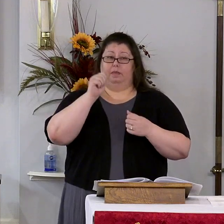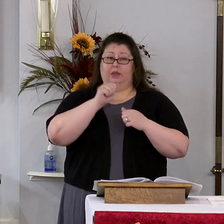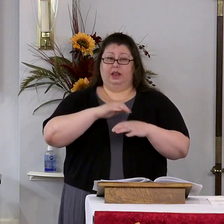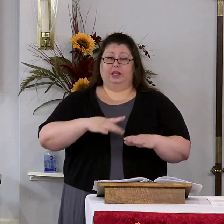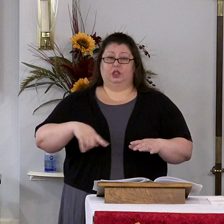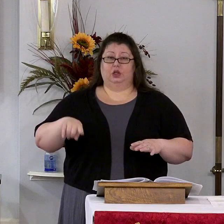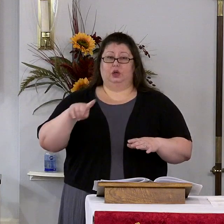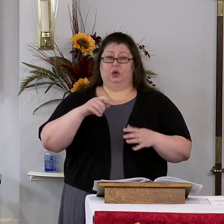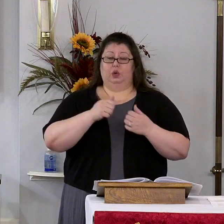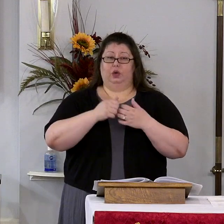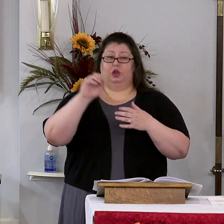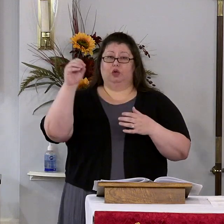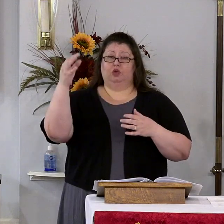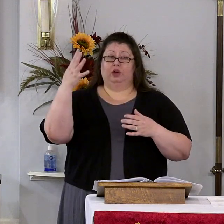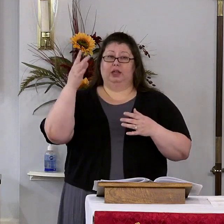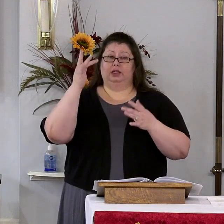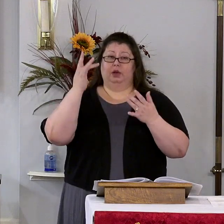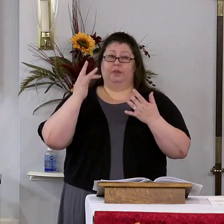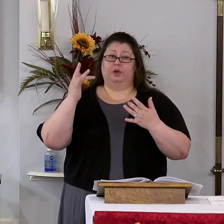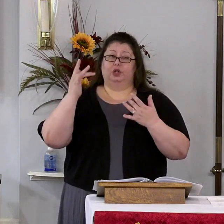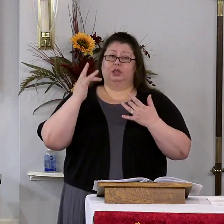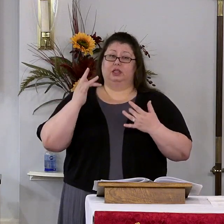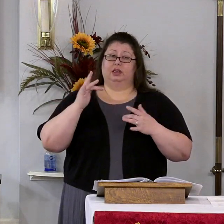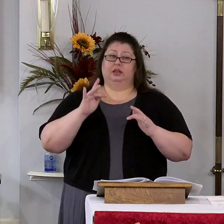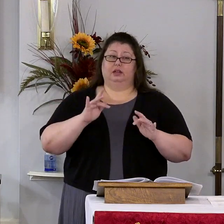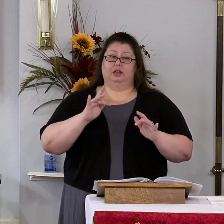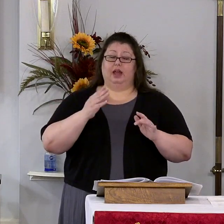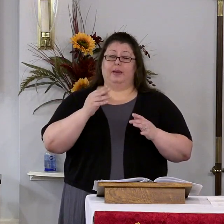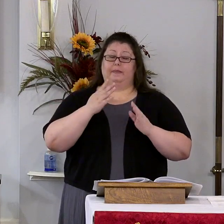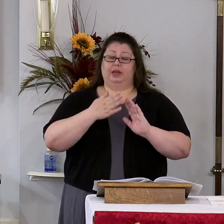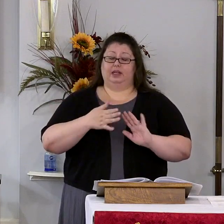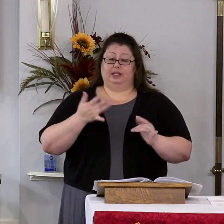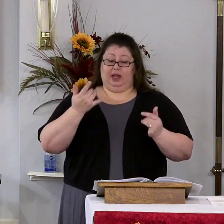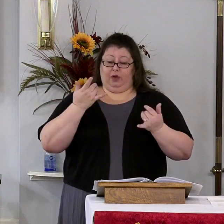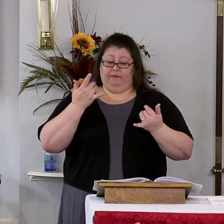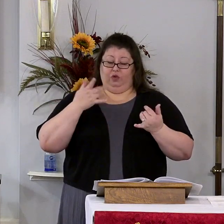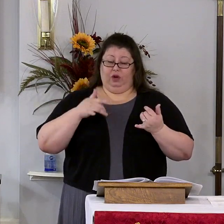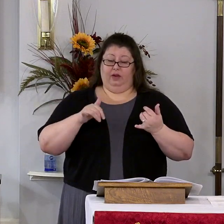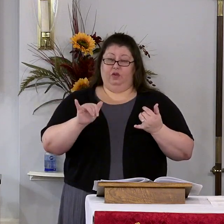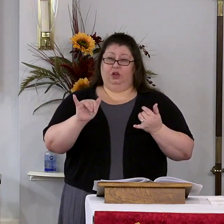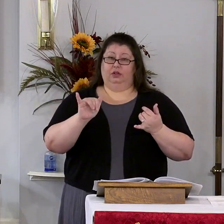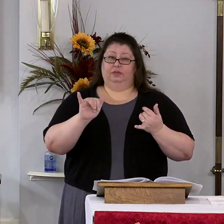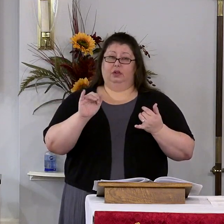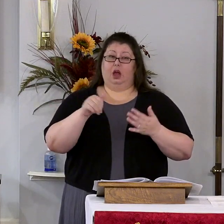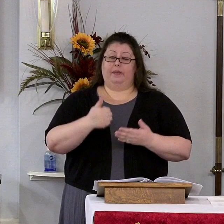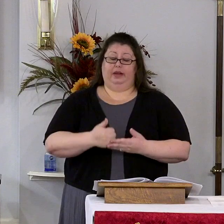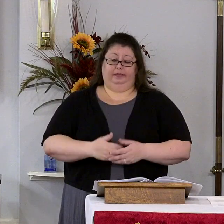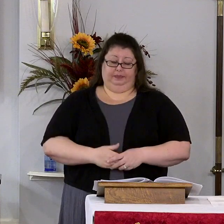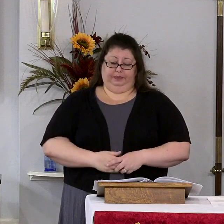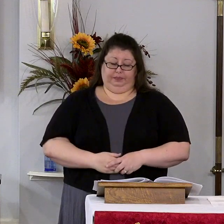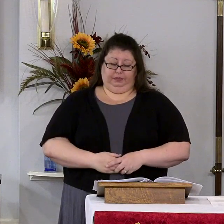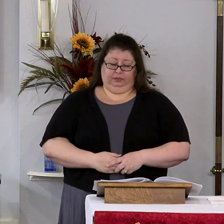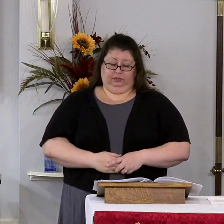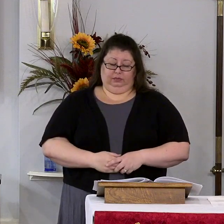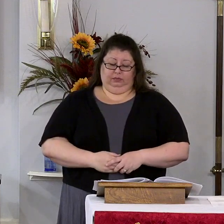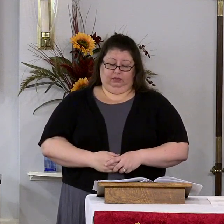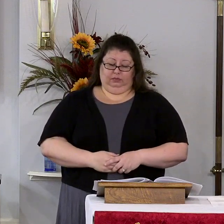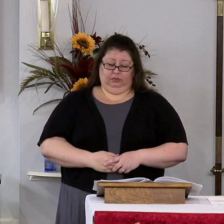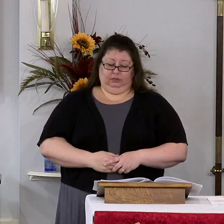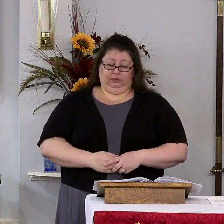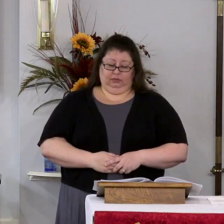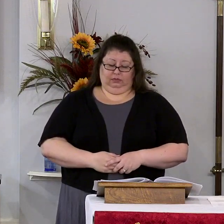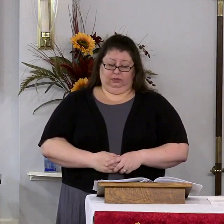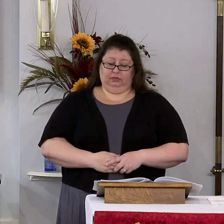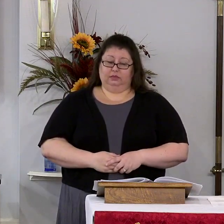you with grace, mercy, and peace, now and forever. Amen. Amen.